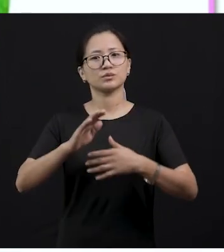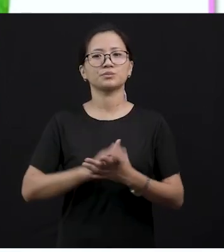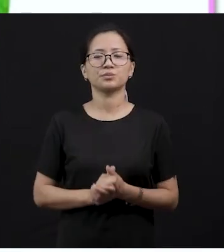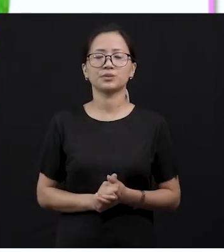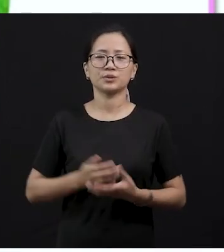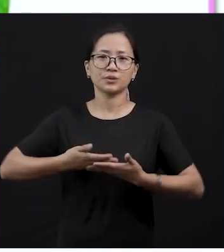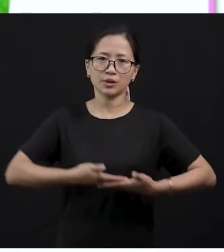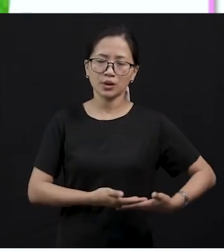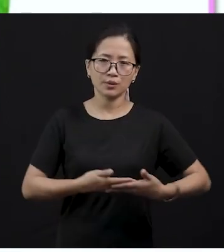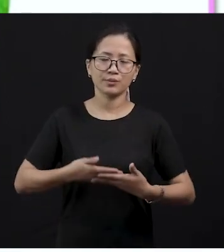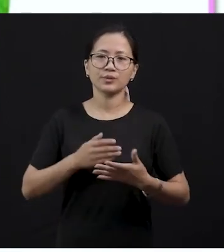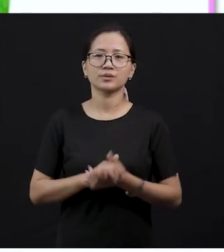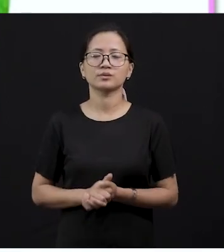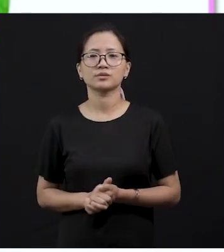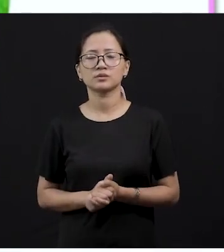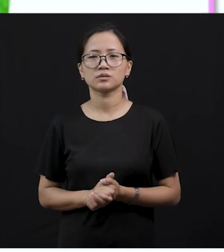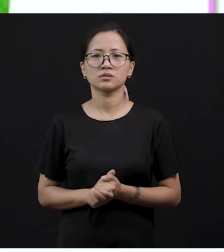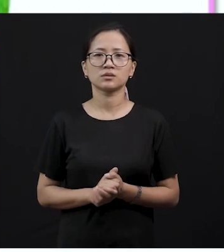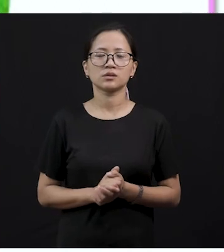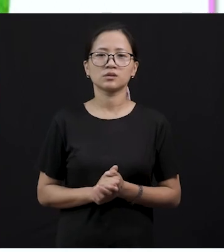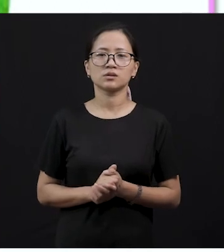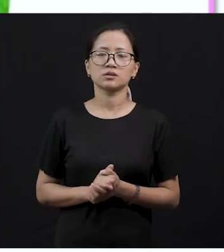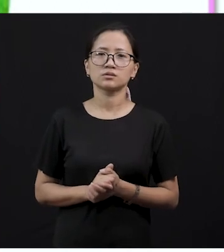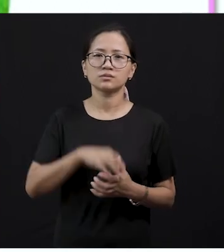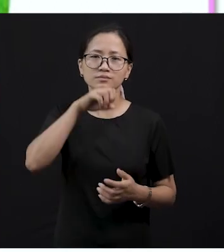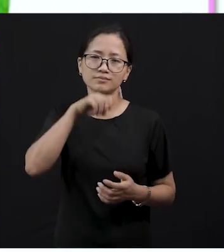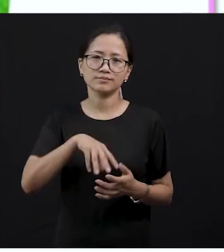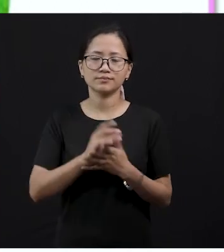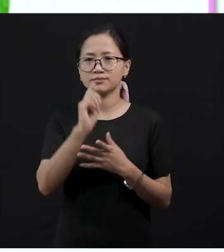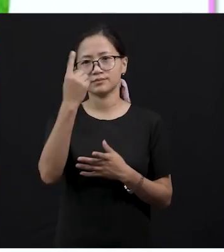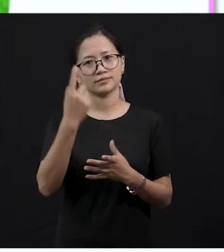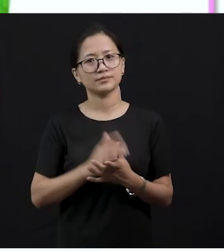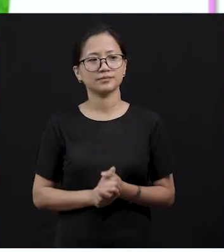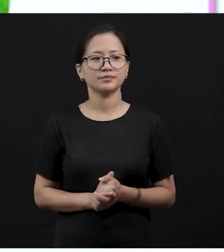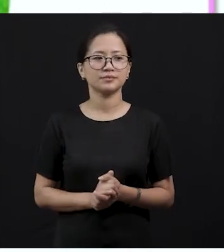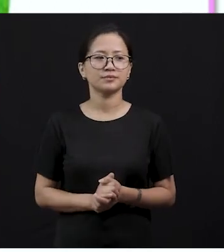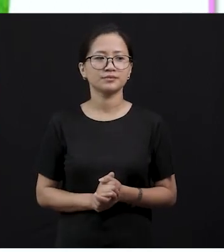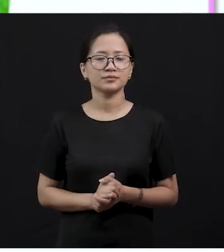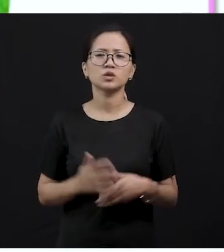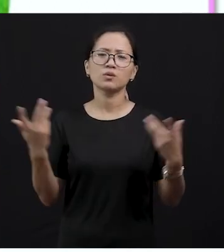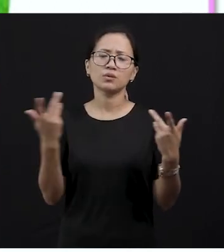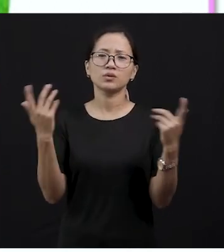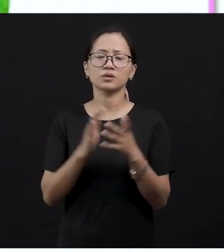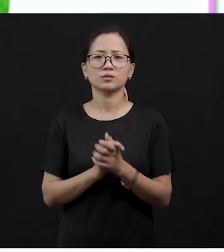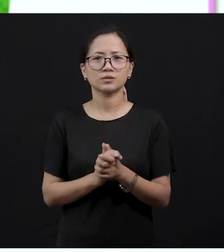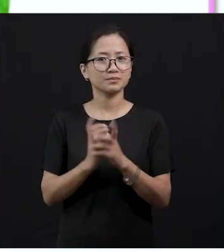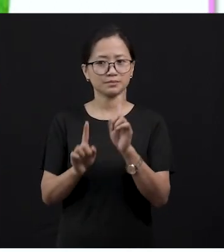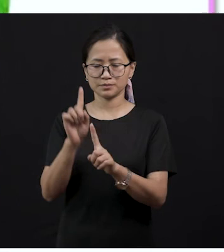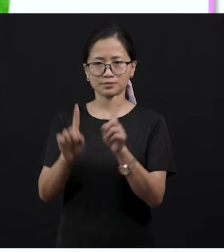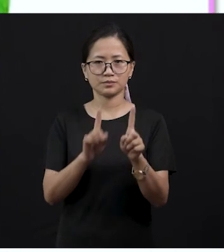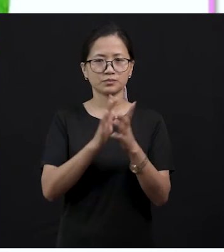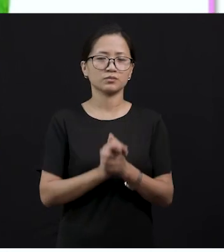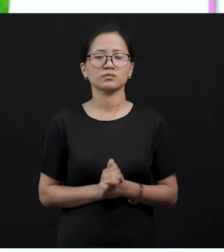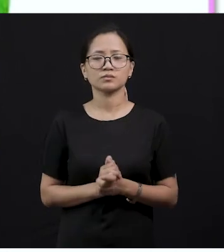these animals reproduce. They produce young ones, right? Then, what about plants?